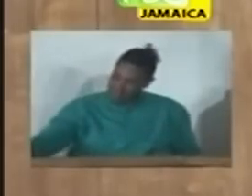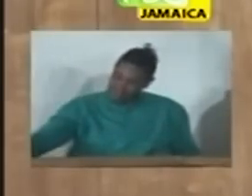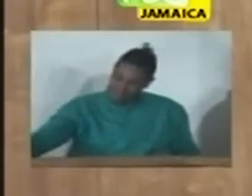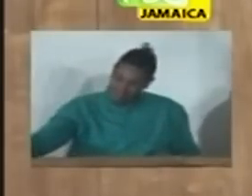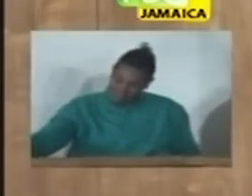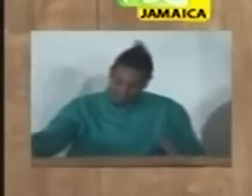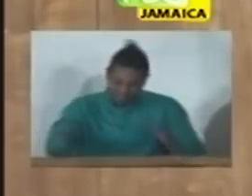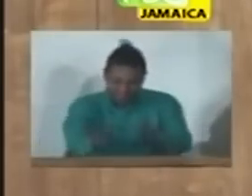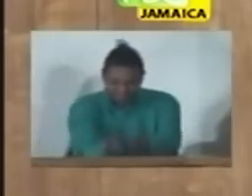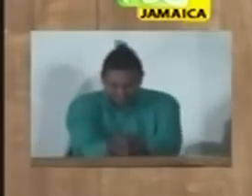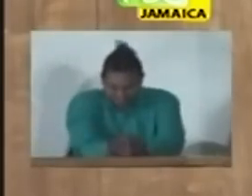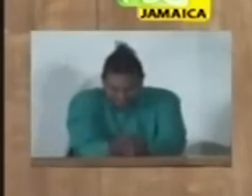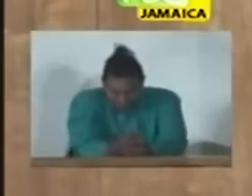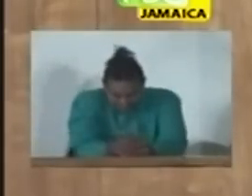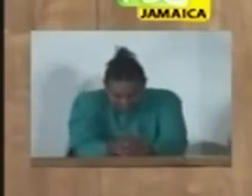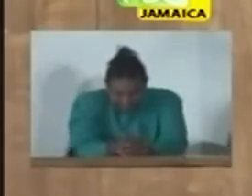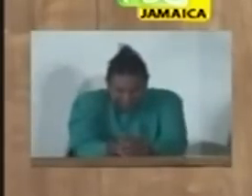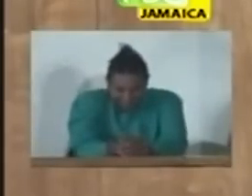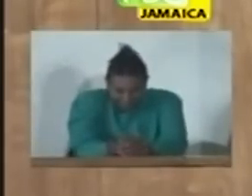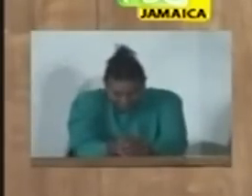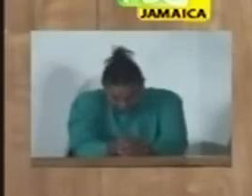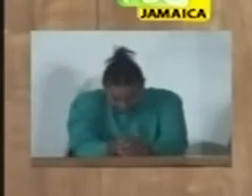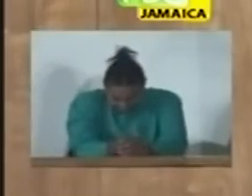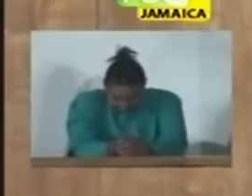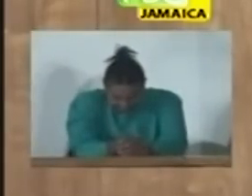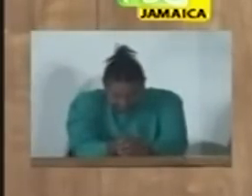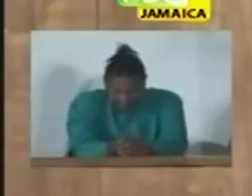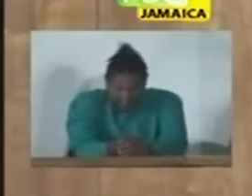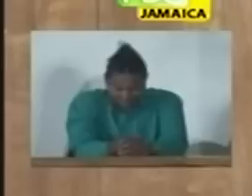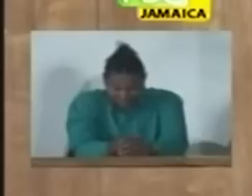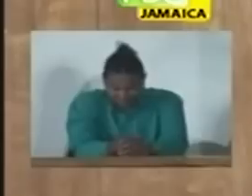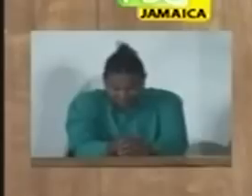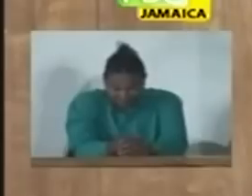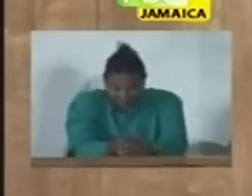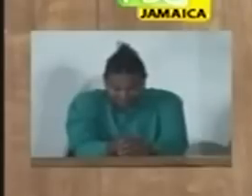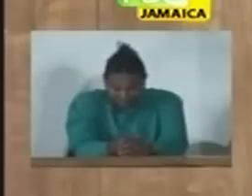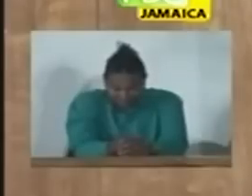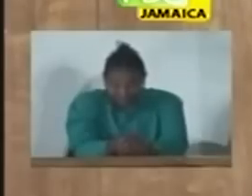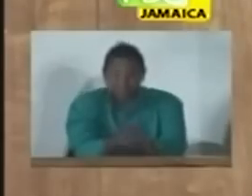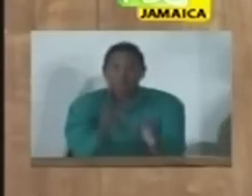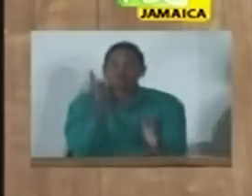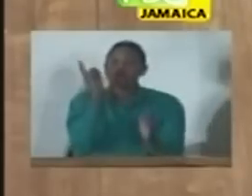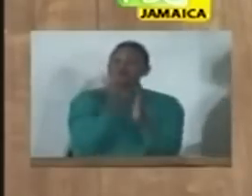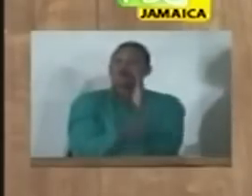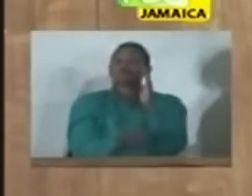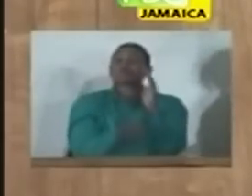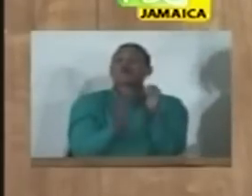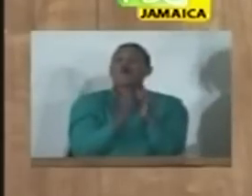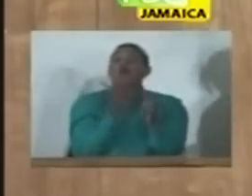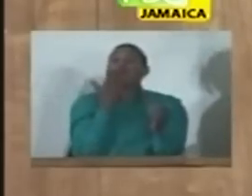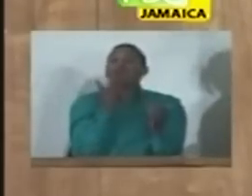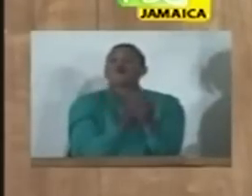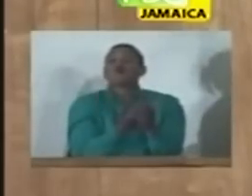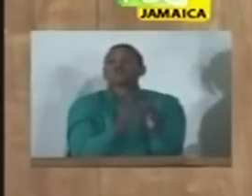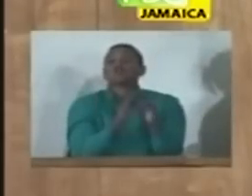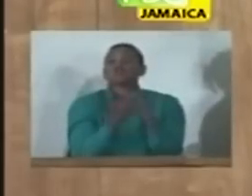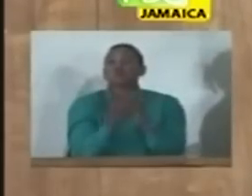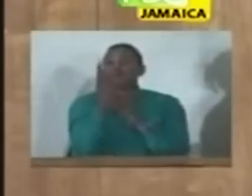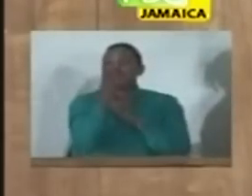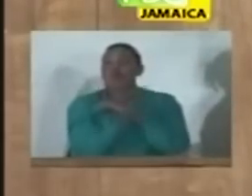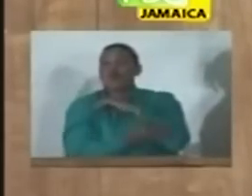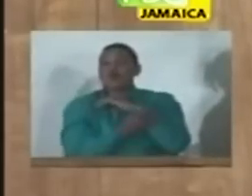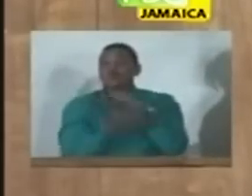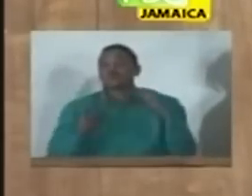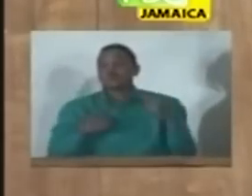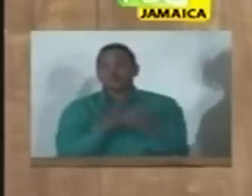Yeah, I can make the 1 minute thing about how it is good that Jamaica, the one country we love, the